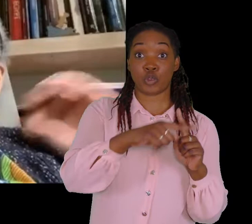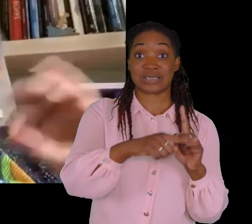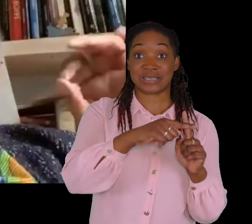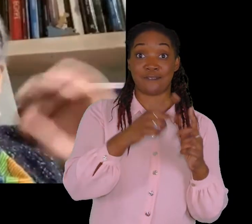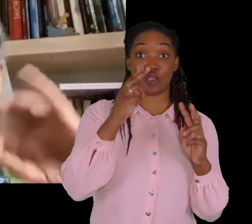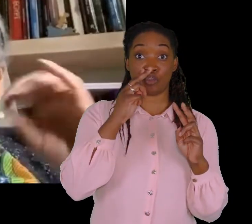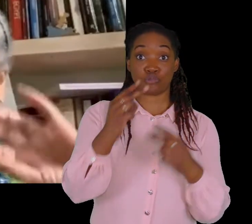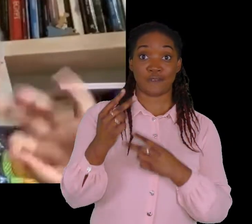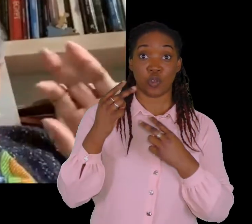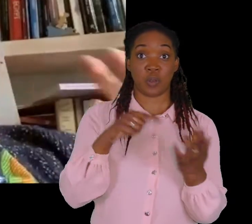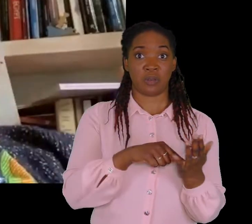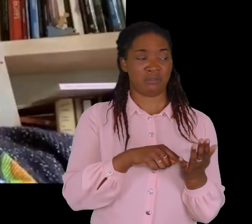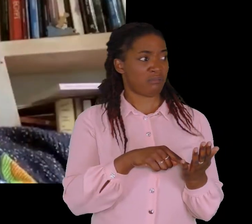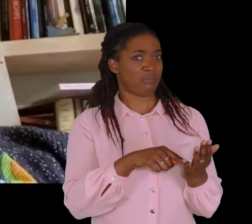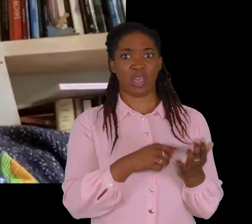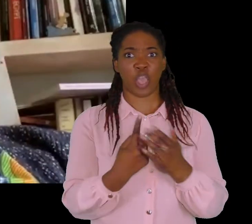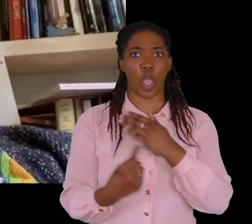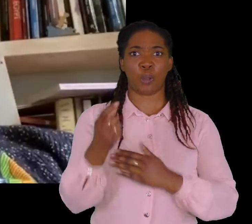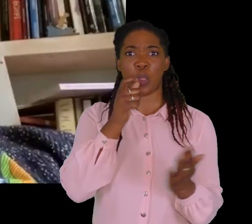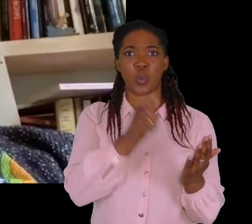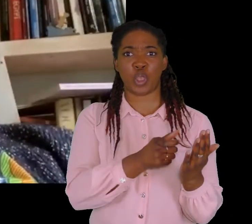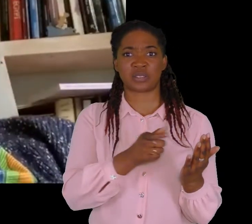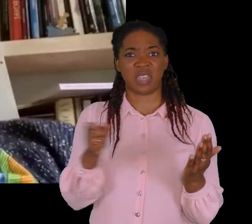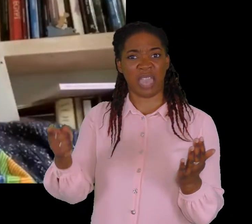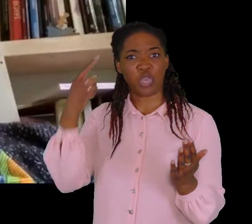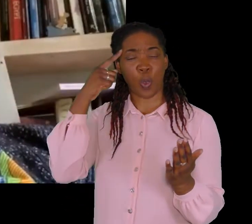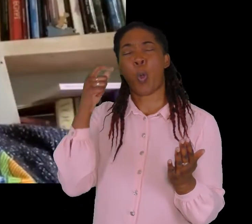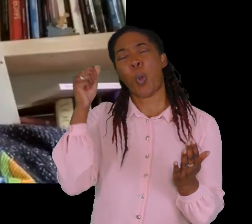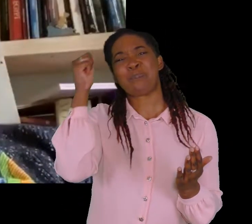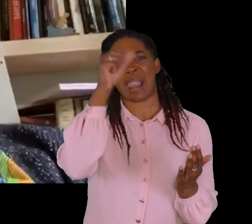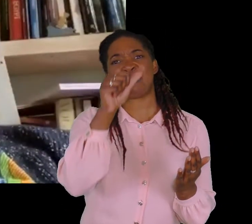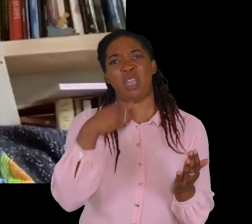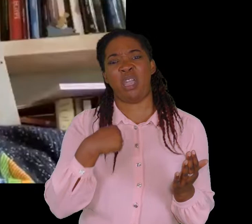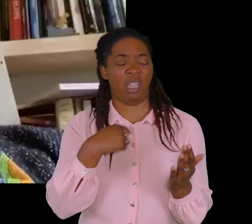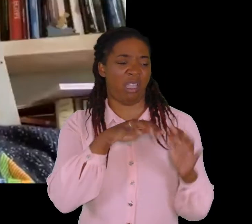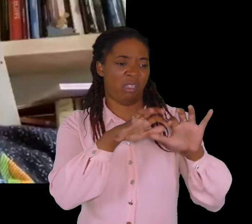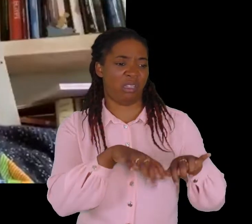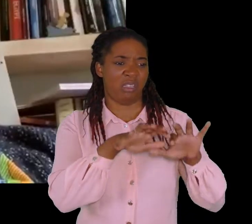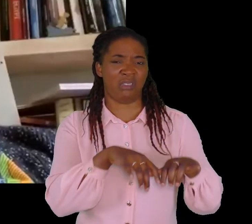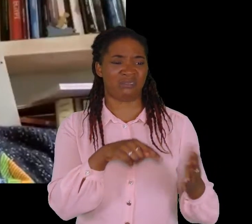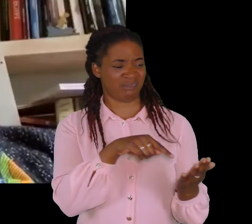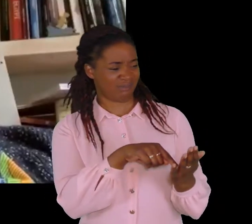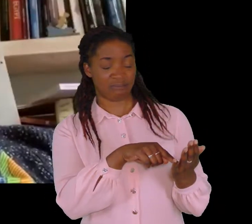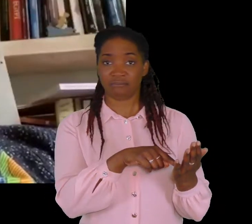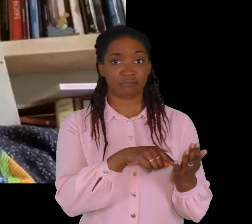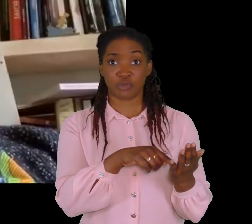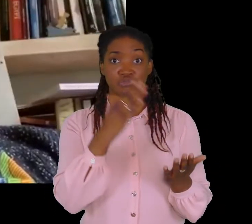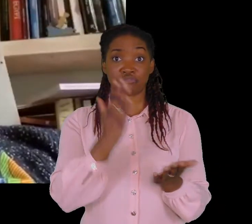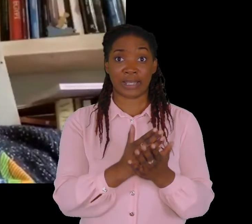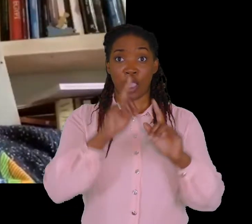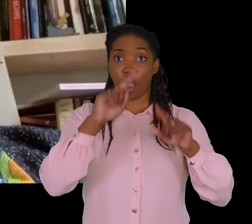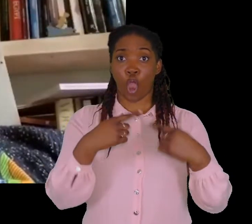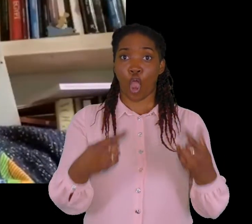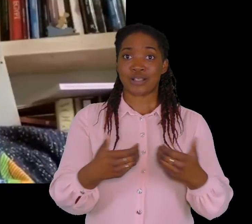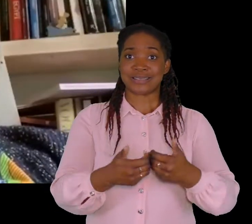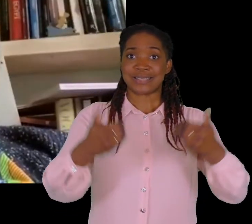must have been really clever to end it with that. But they could not separate those two words with a